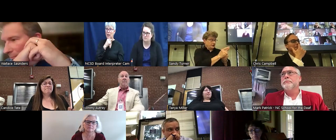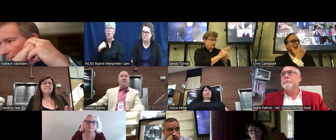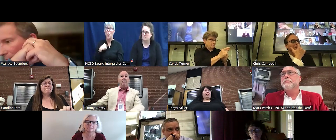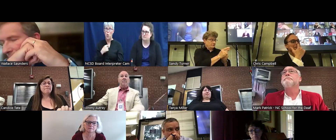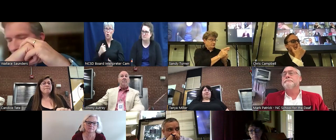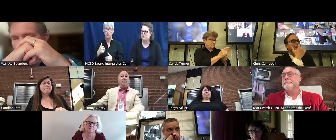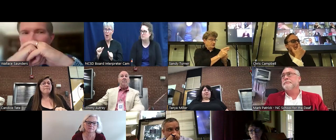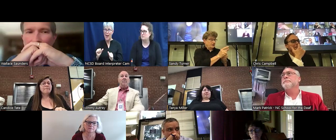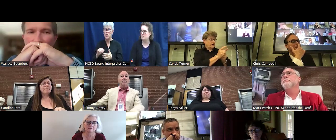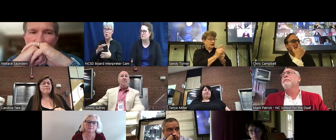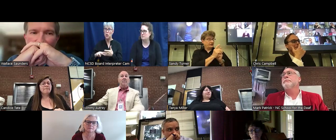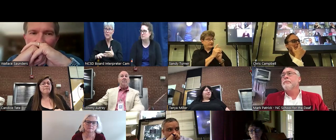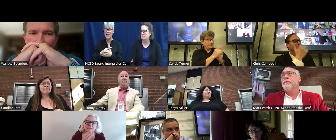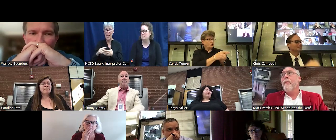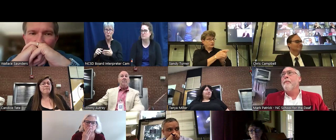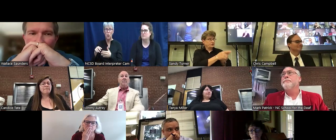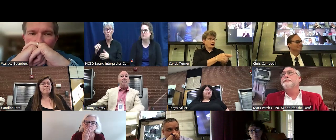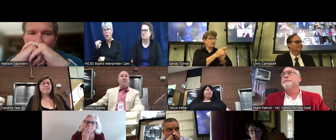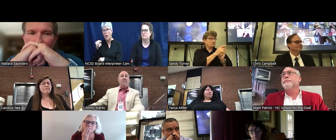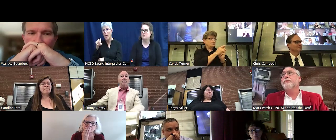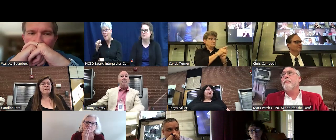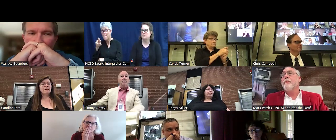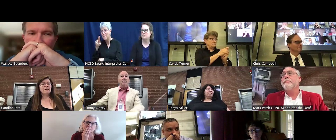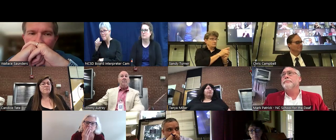meeting. And they would